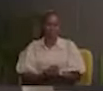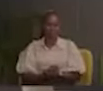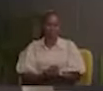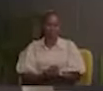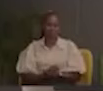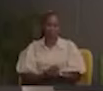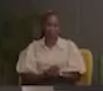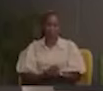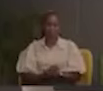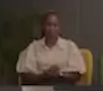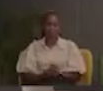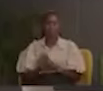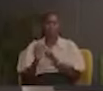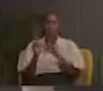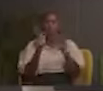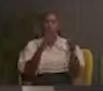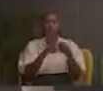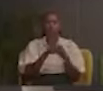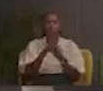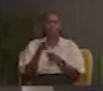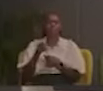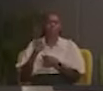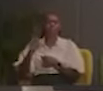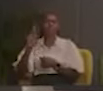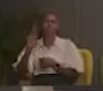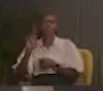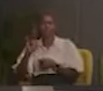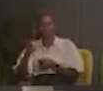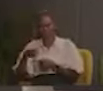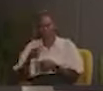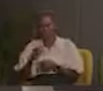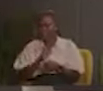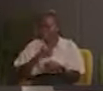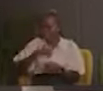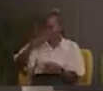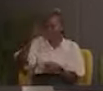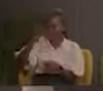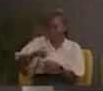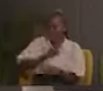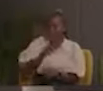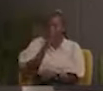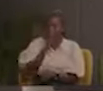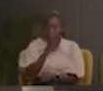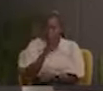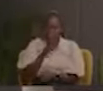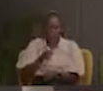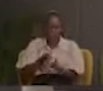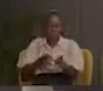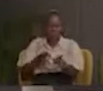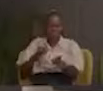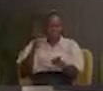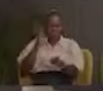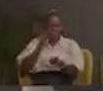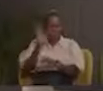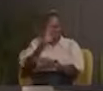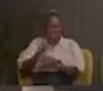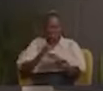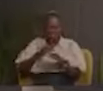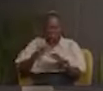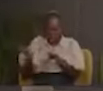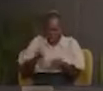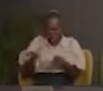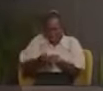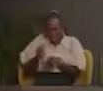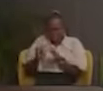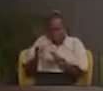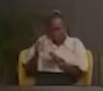Go to Zarephath, he says, I have commanded a widow. She never acted like she was commanded. Why are you here? And God said,